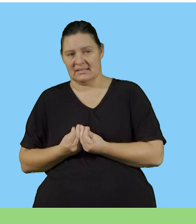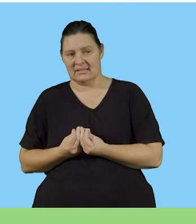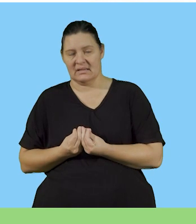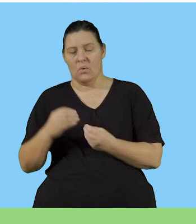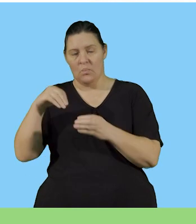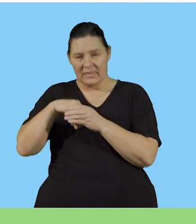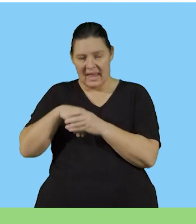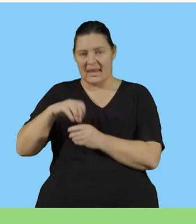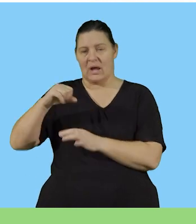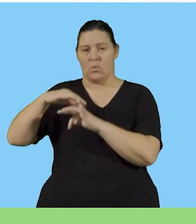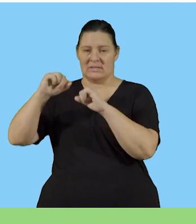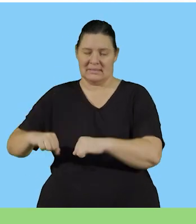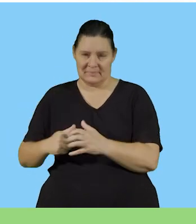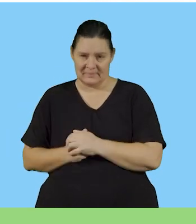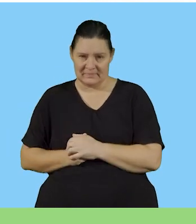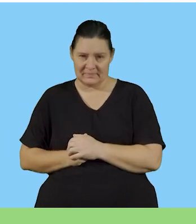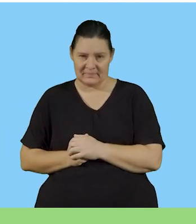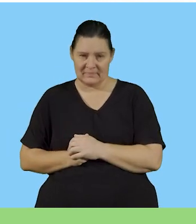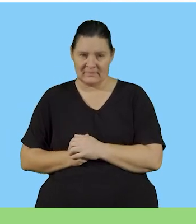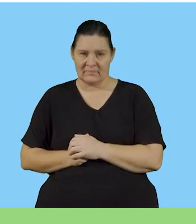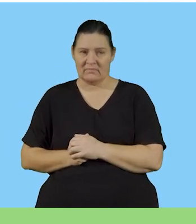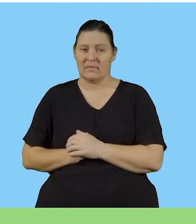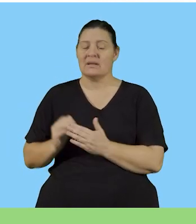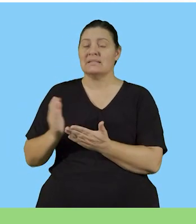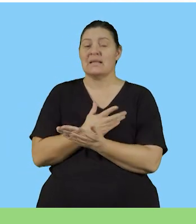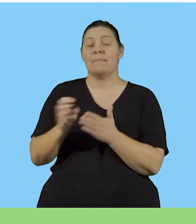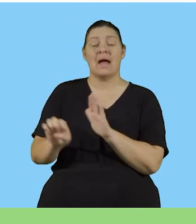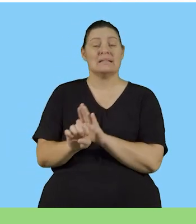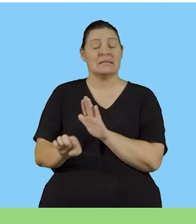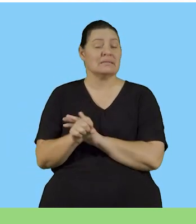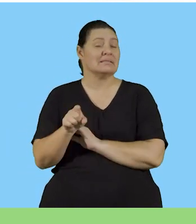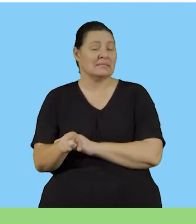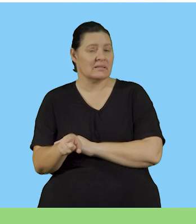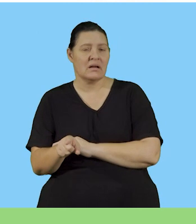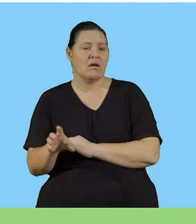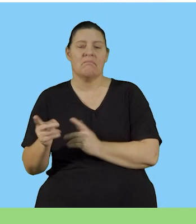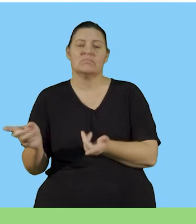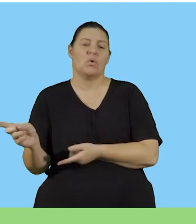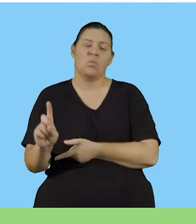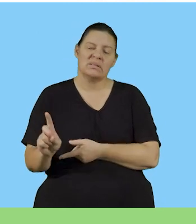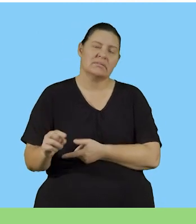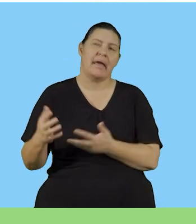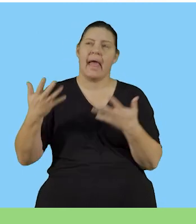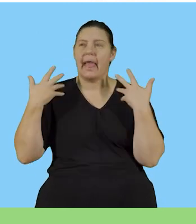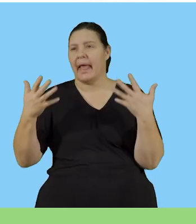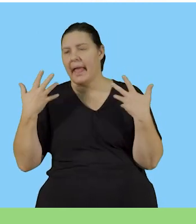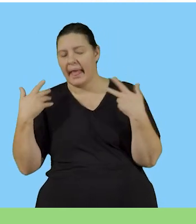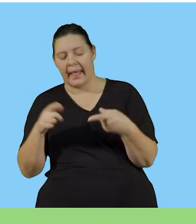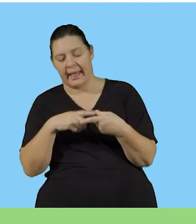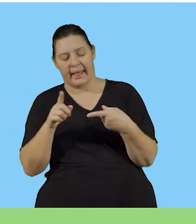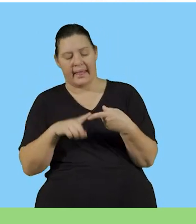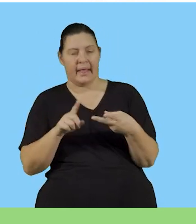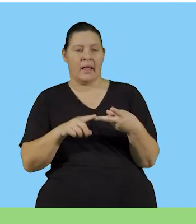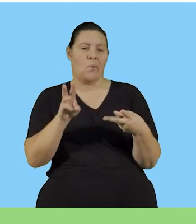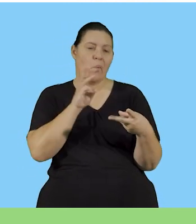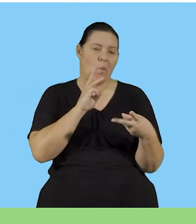non-living things in an ecosystem. Some examples of abiotic factors in an ecosystem include, we